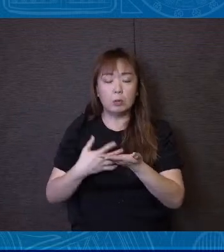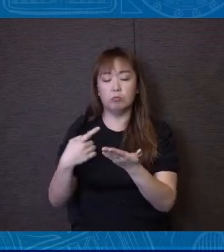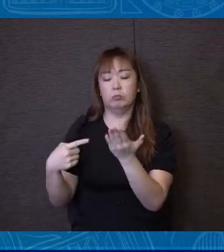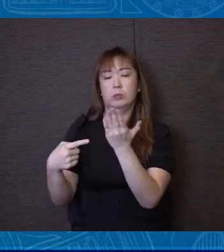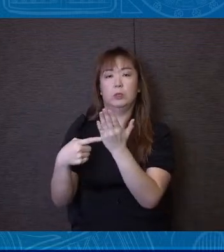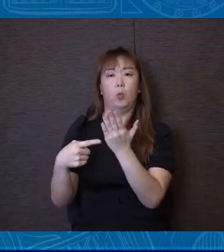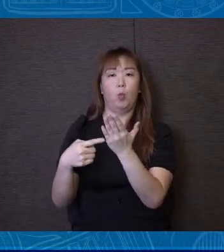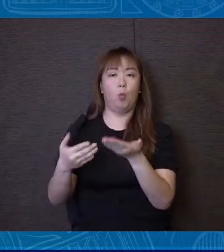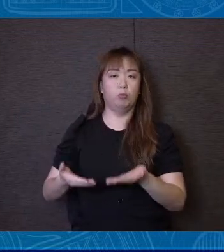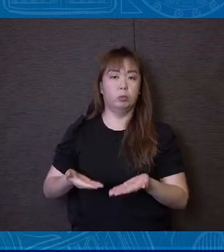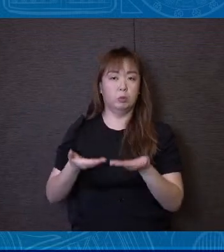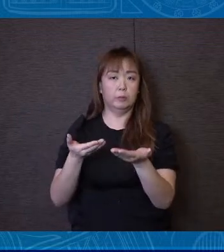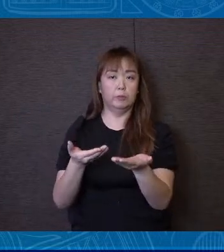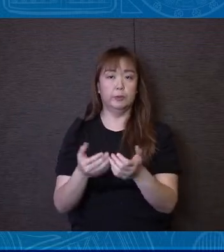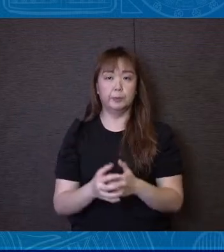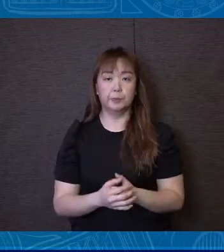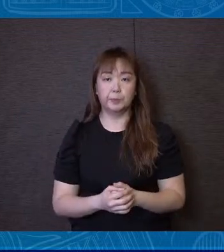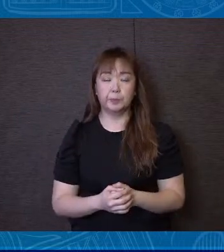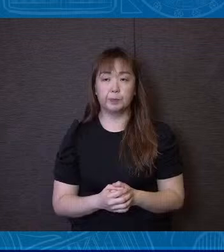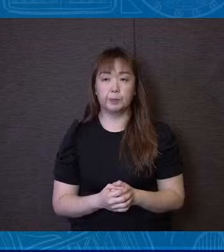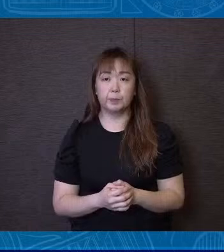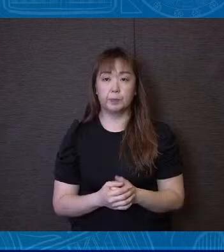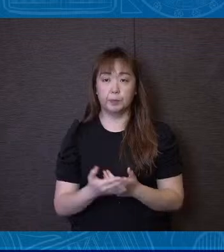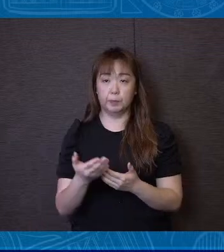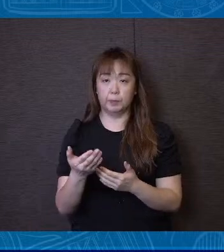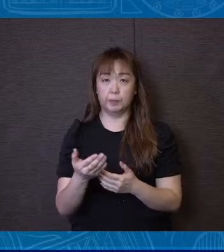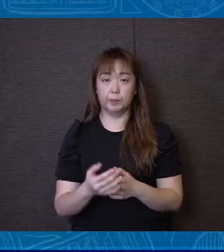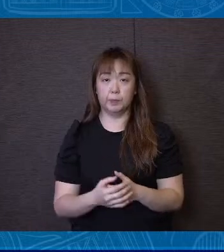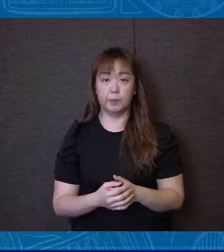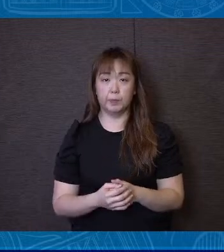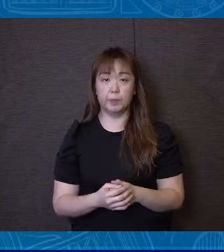and services. Amir, thank you.